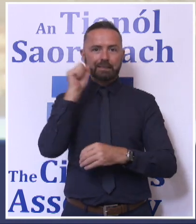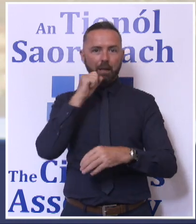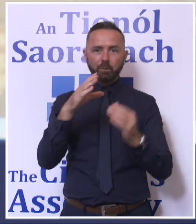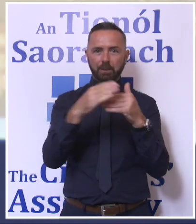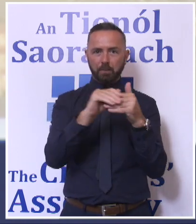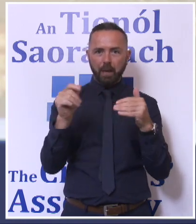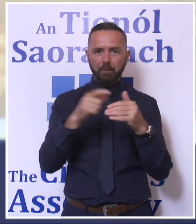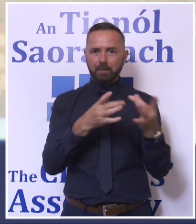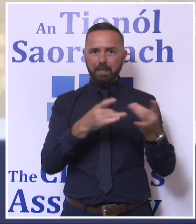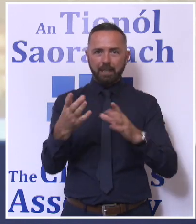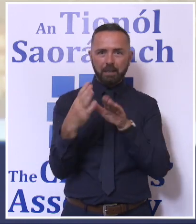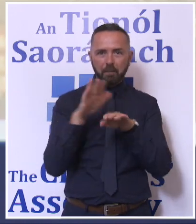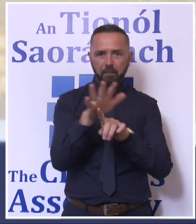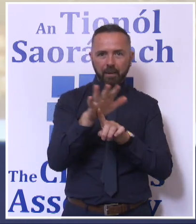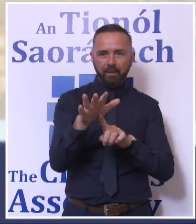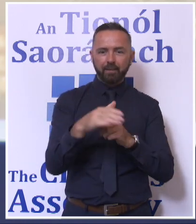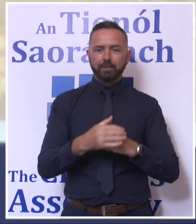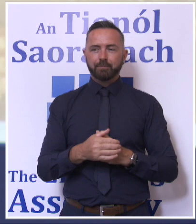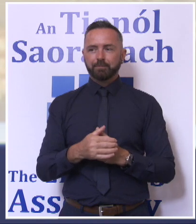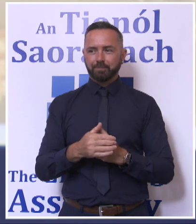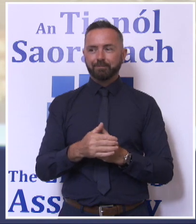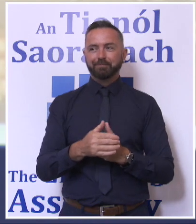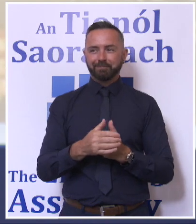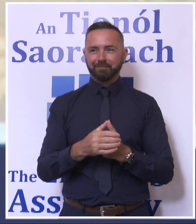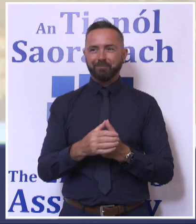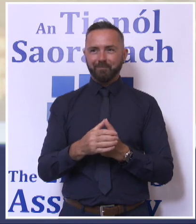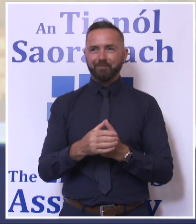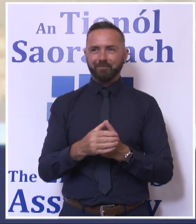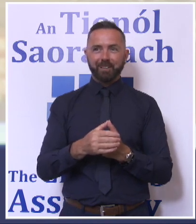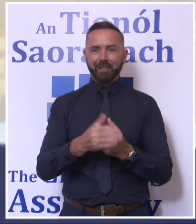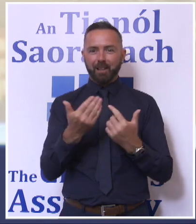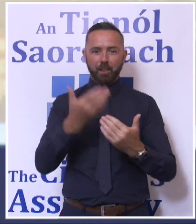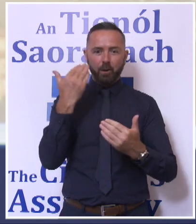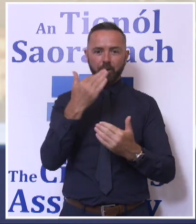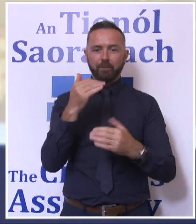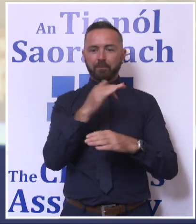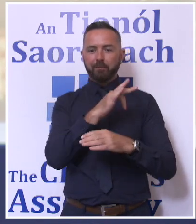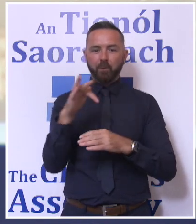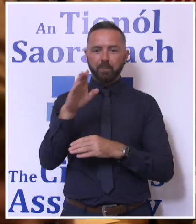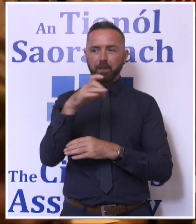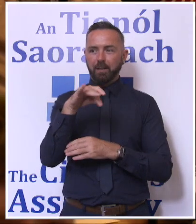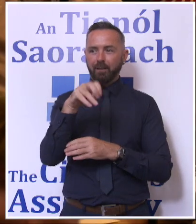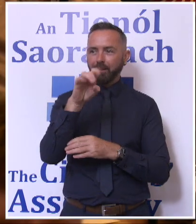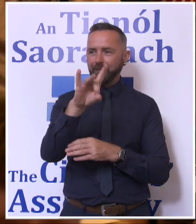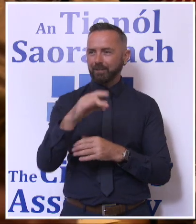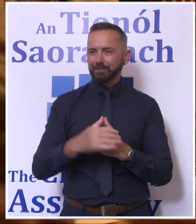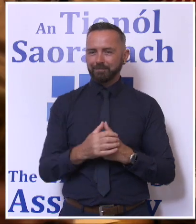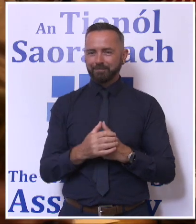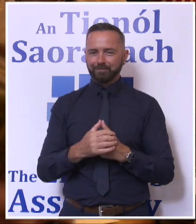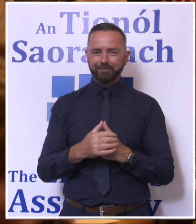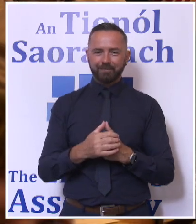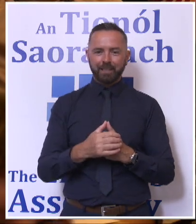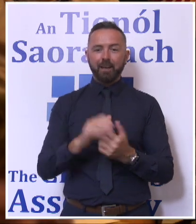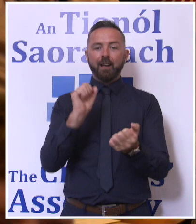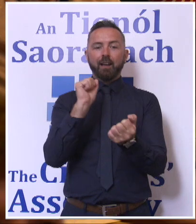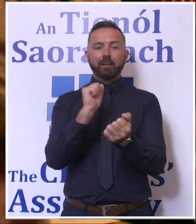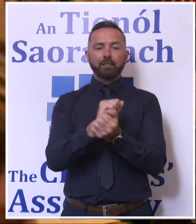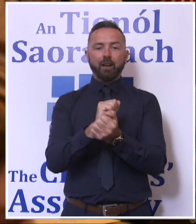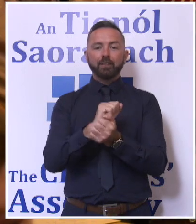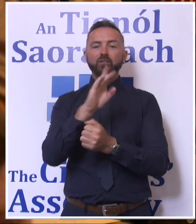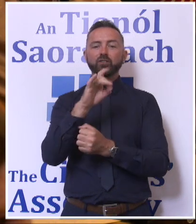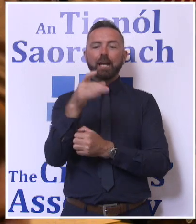your proposals to our houses of the Oireachtas. So that's the plan of action at a very, very high level, just